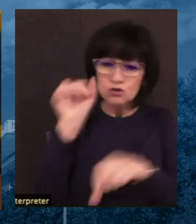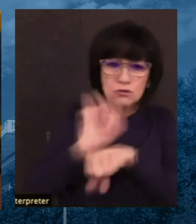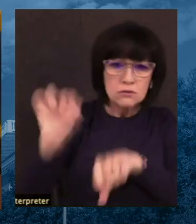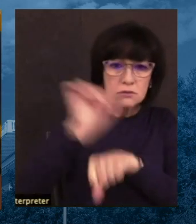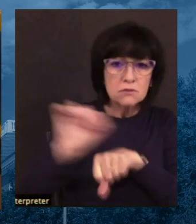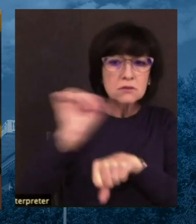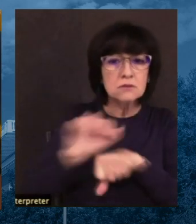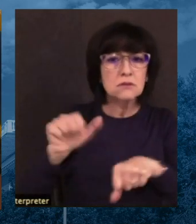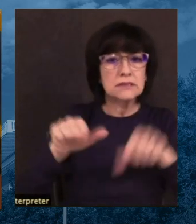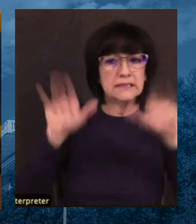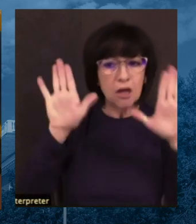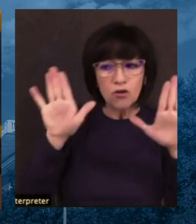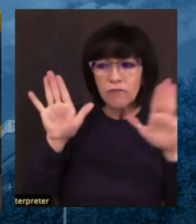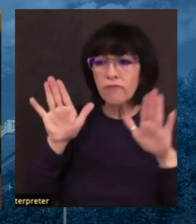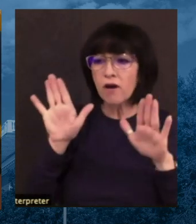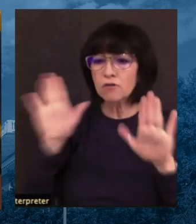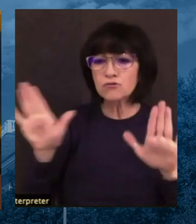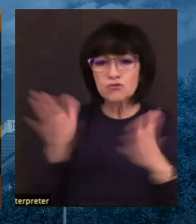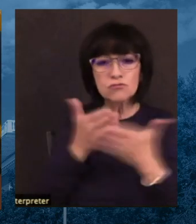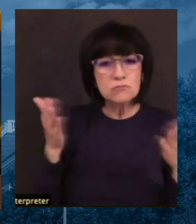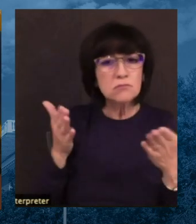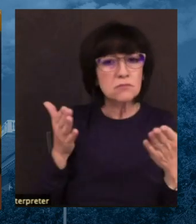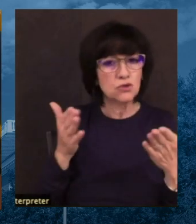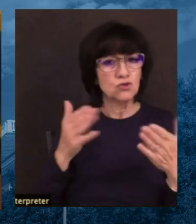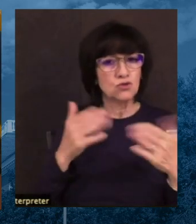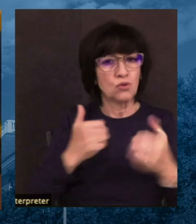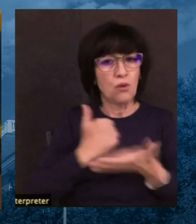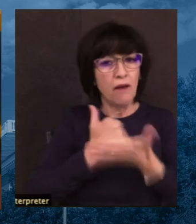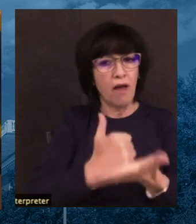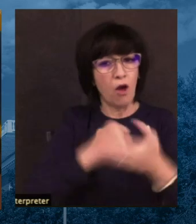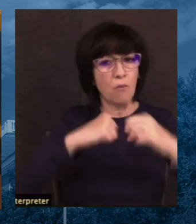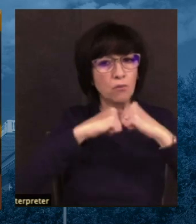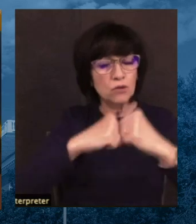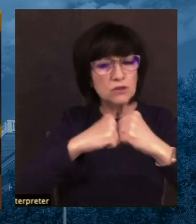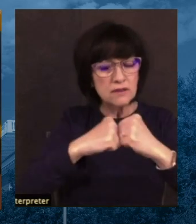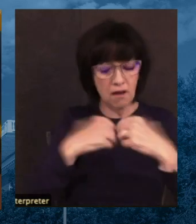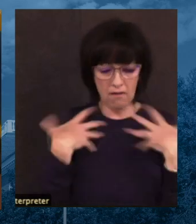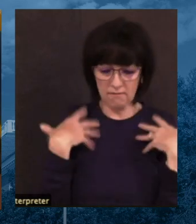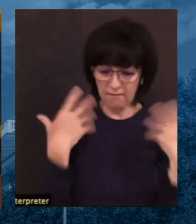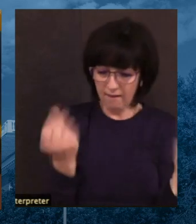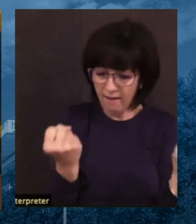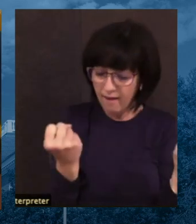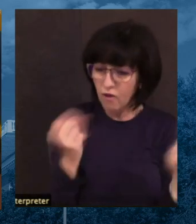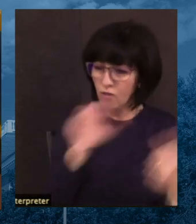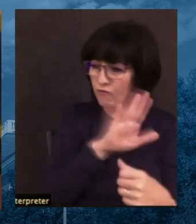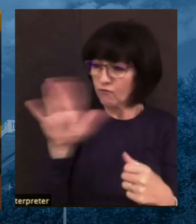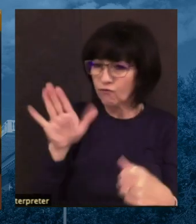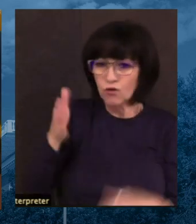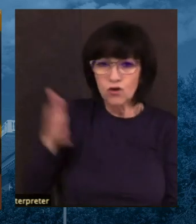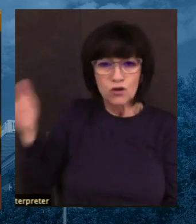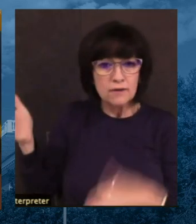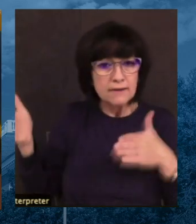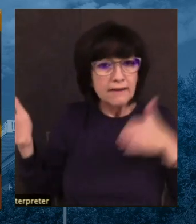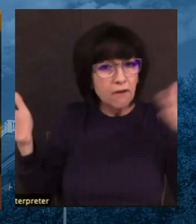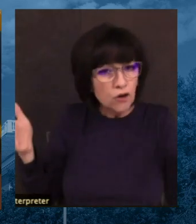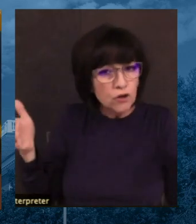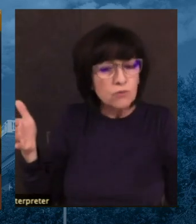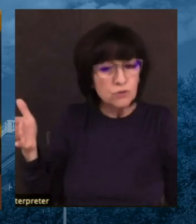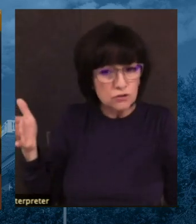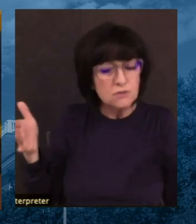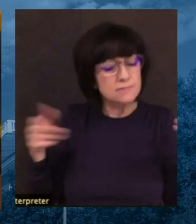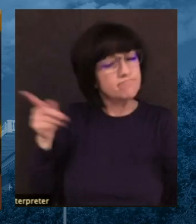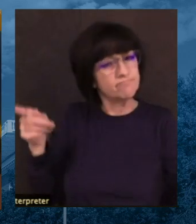and welfare of one another, of their neighbors. They've treated each Delawarean as their neighbor